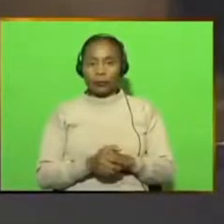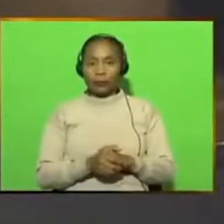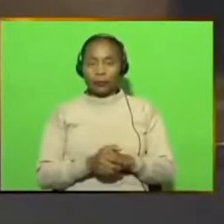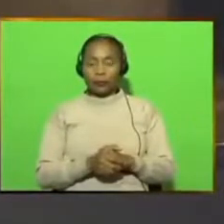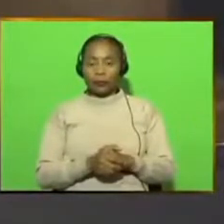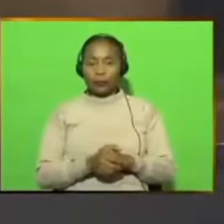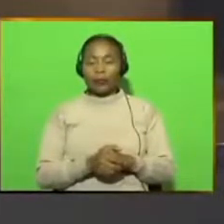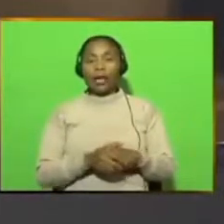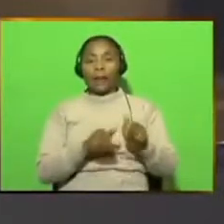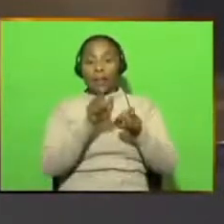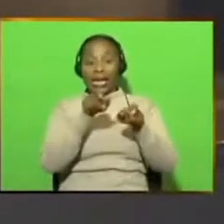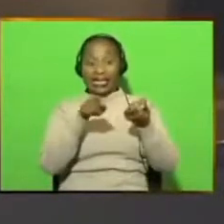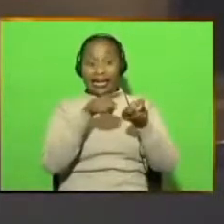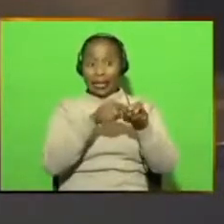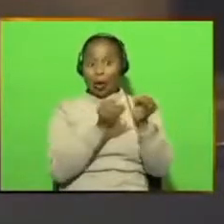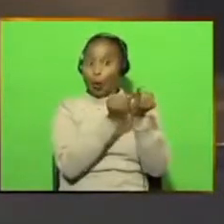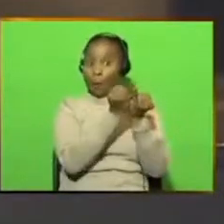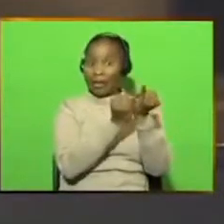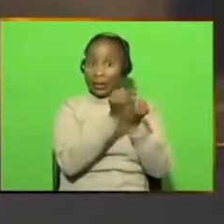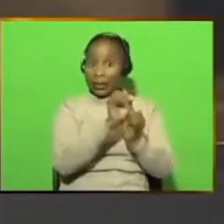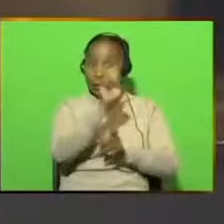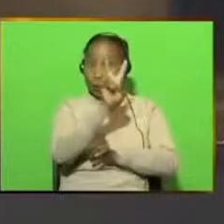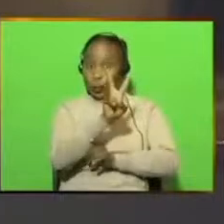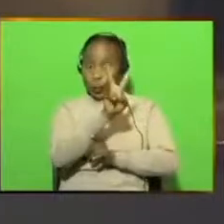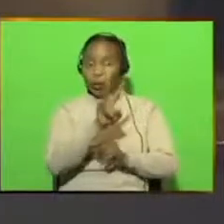votes are as follows.